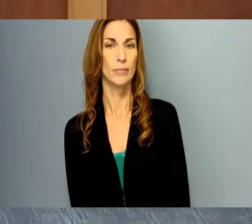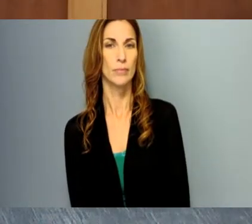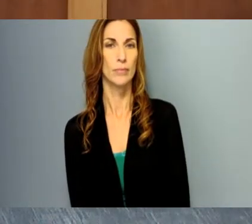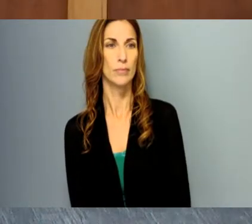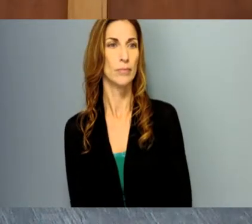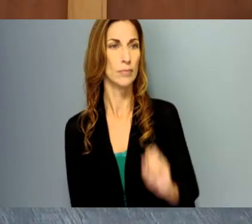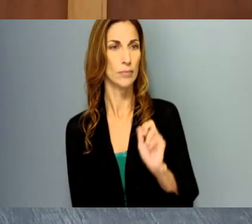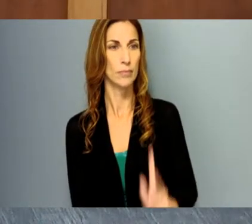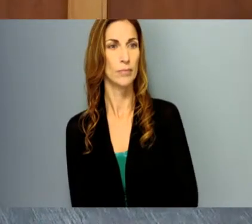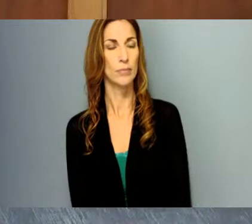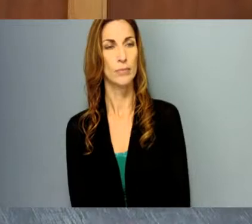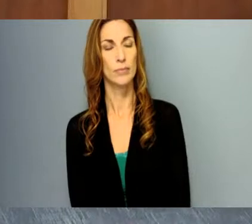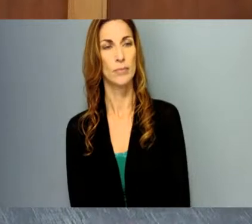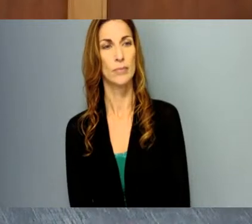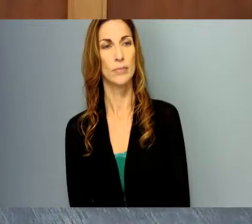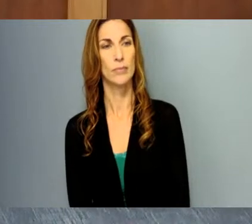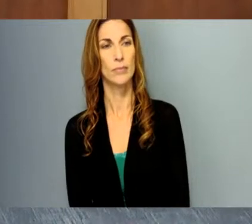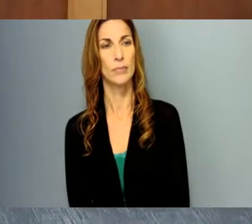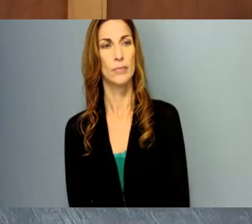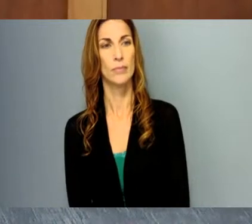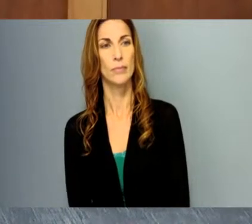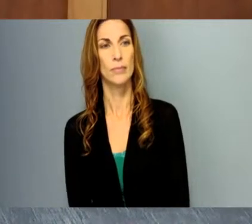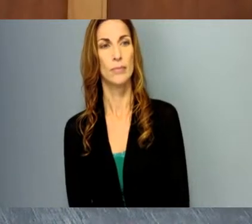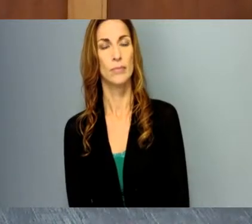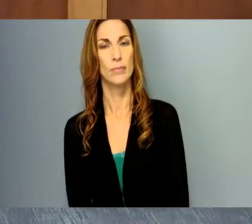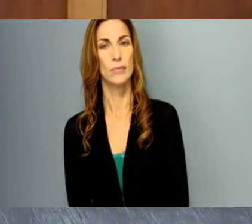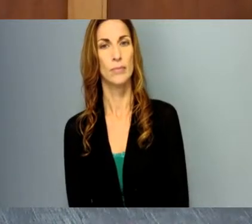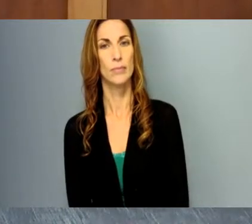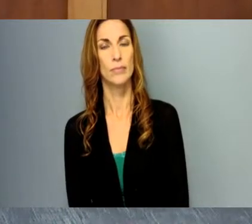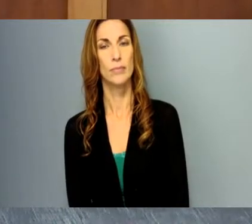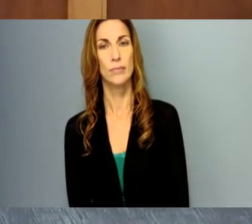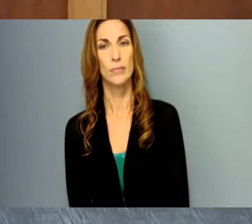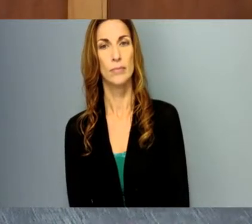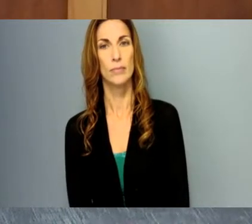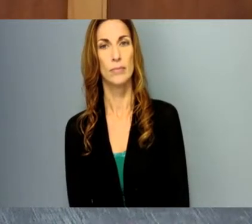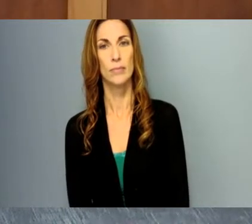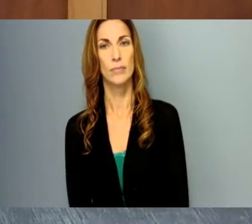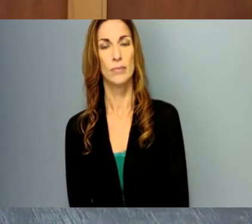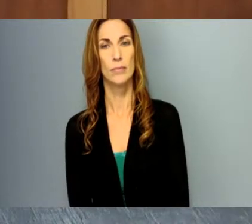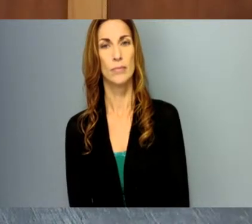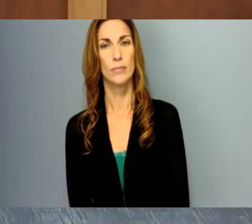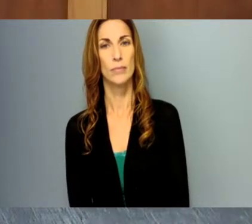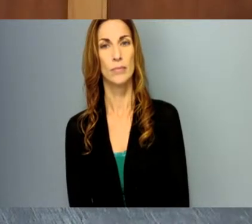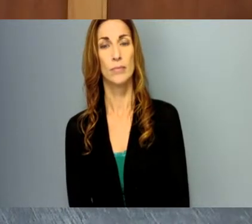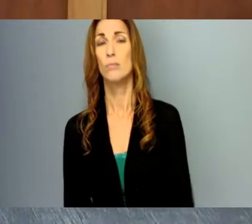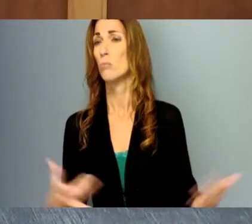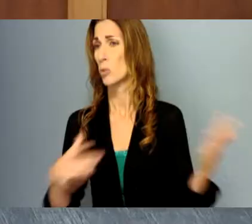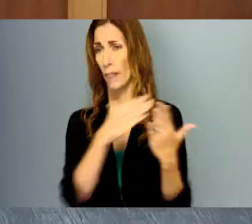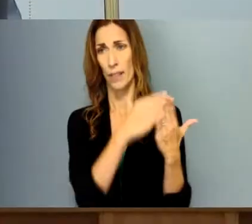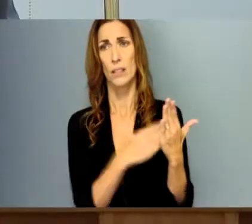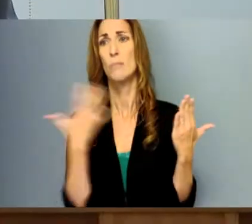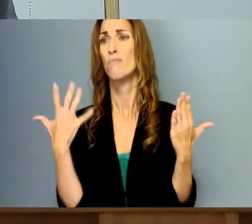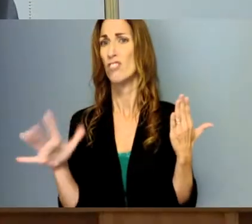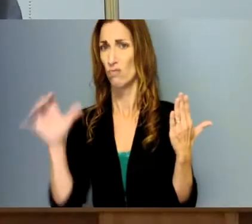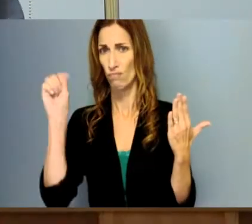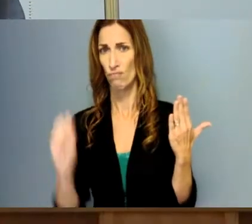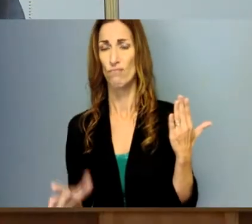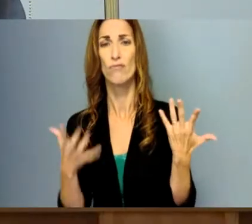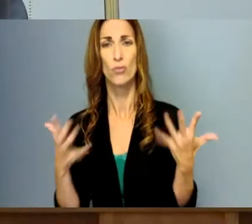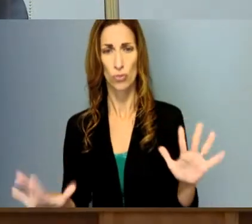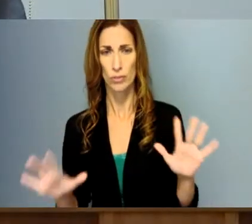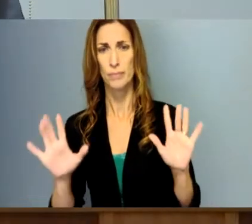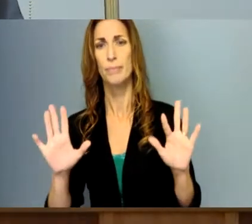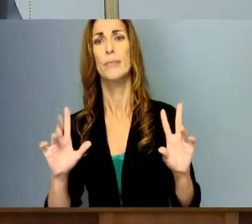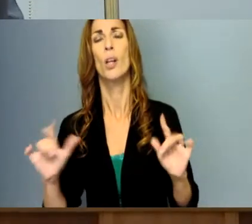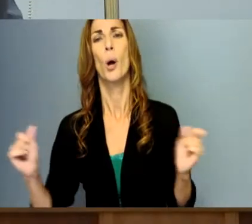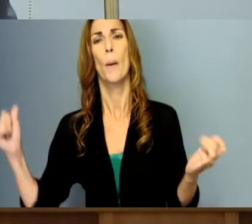Okay. All right. Okay. Those are all the names on the list. Just